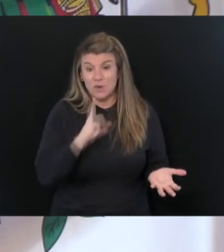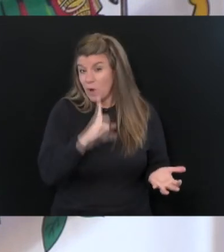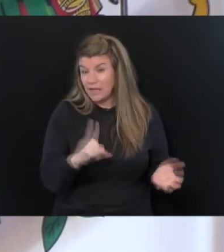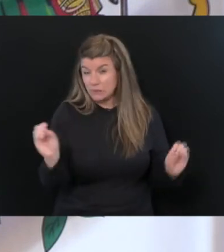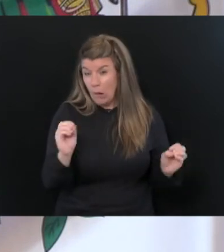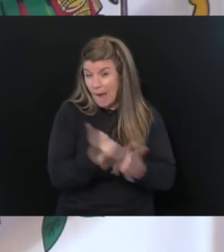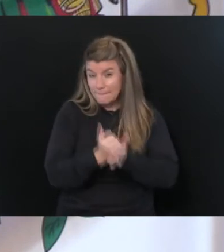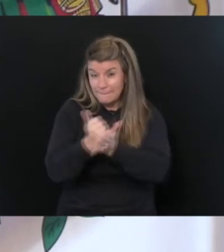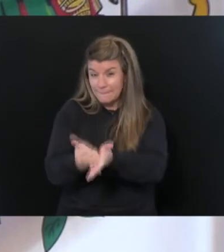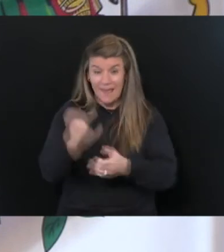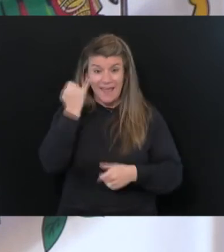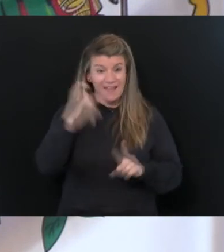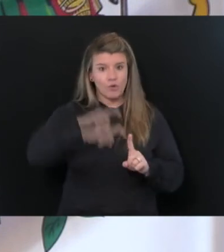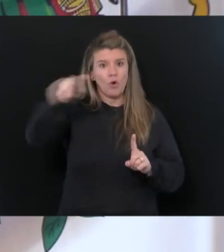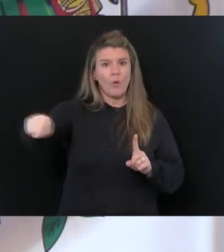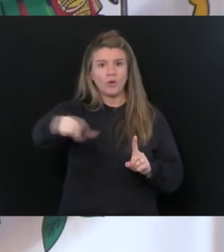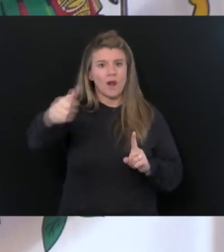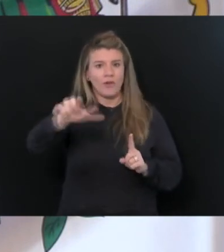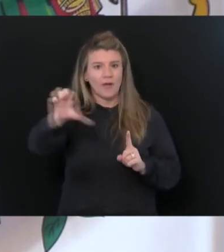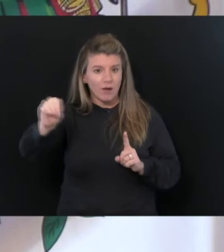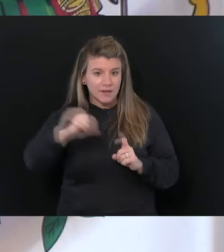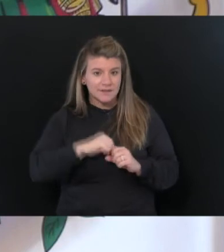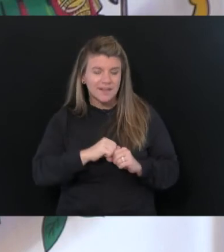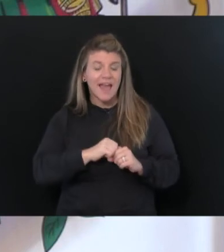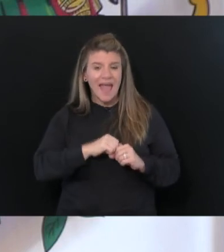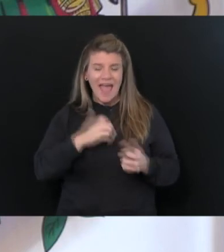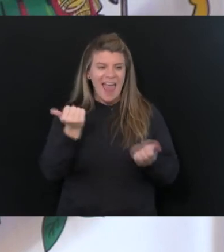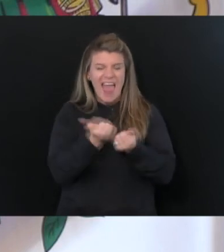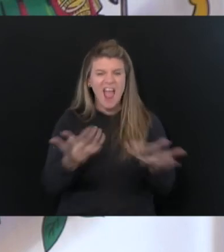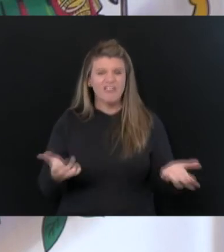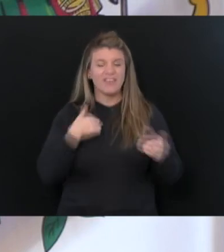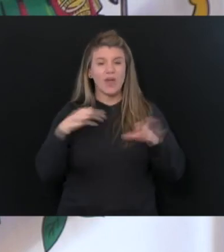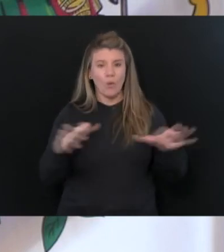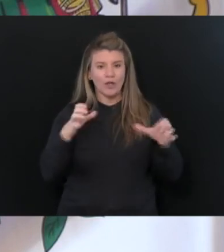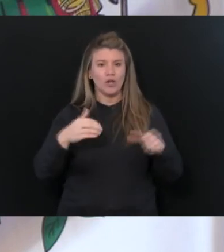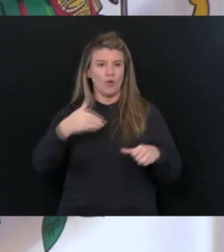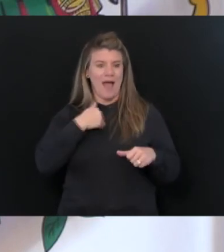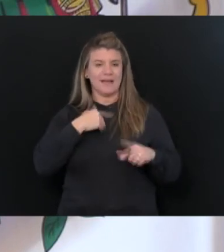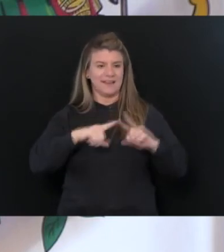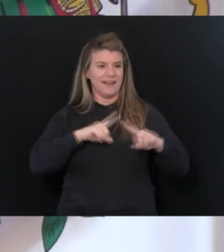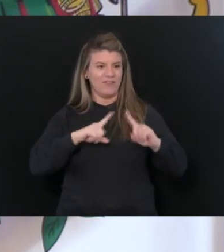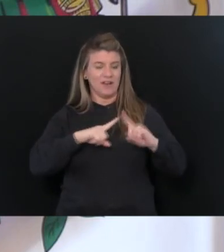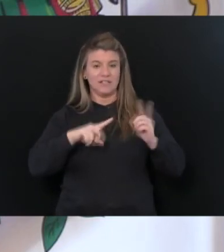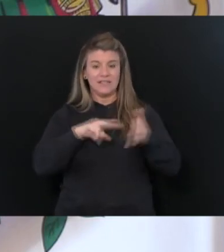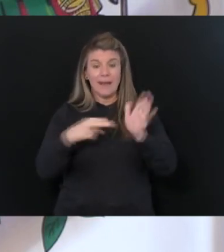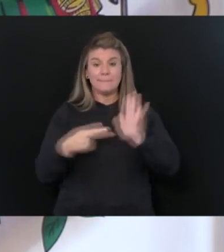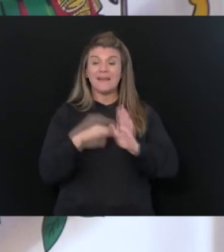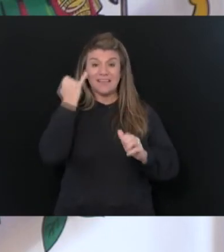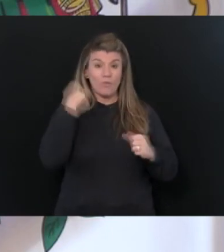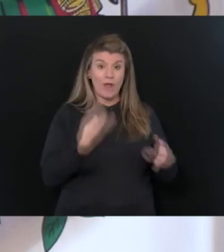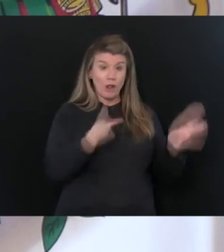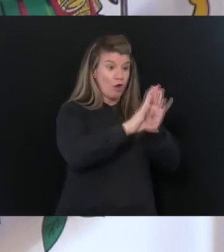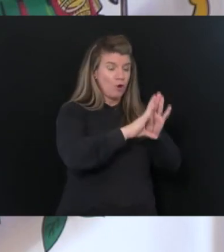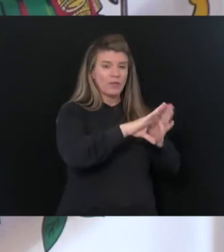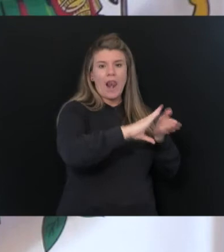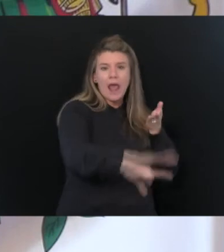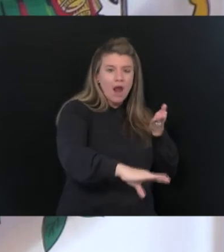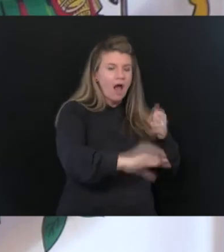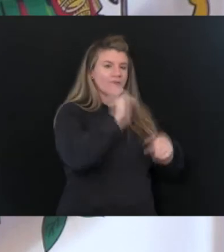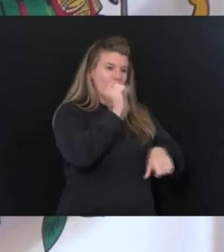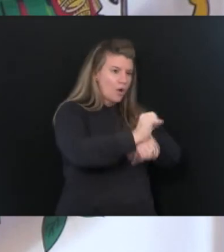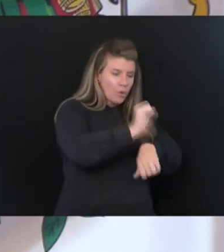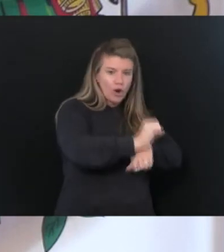if anything. And it has a repercussion on the other side where we've got people being laid off, and we've got